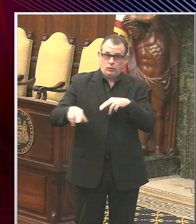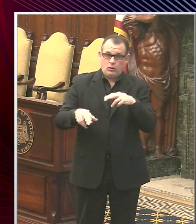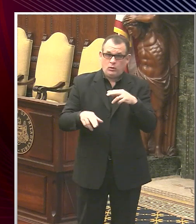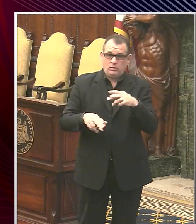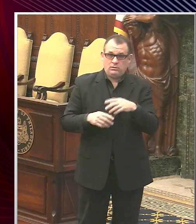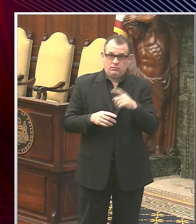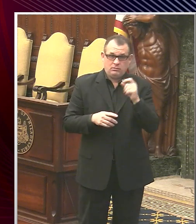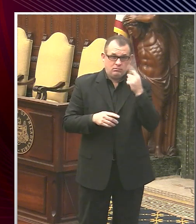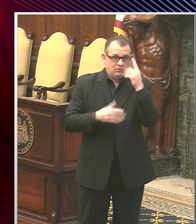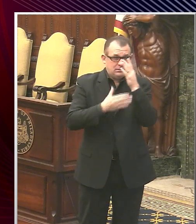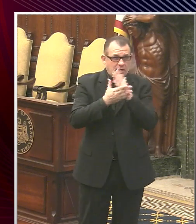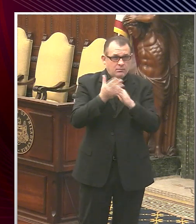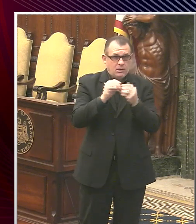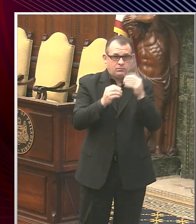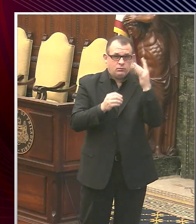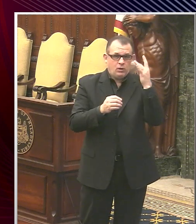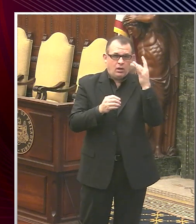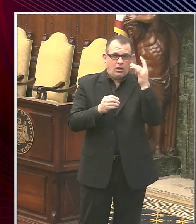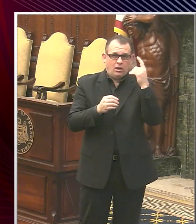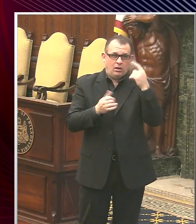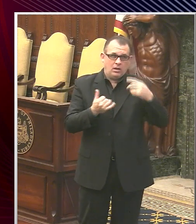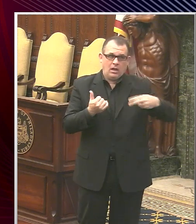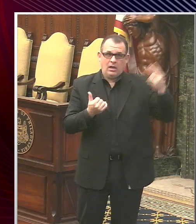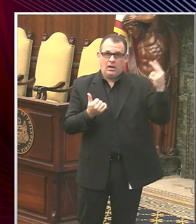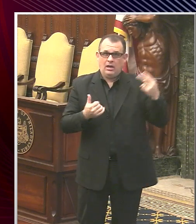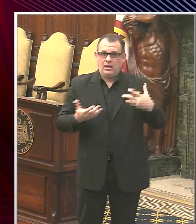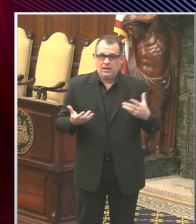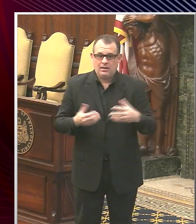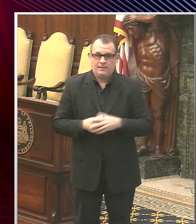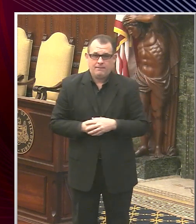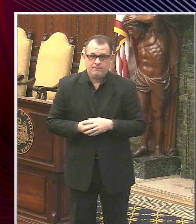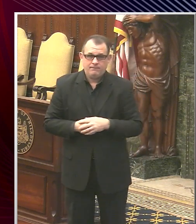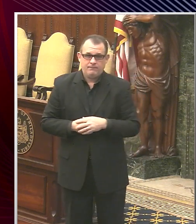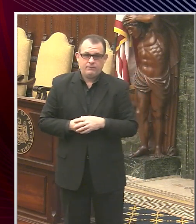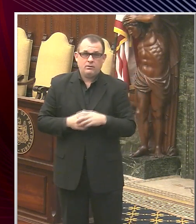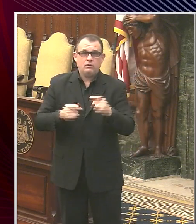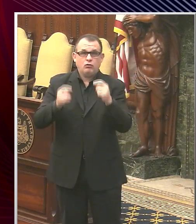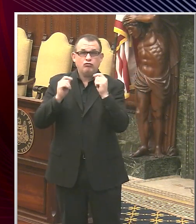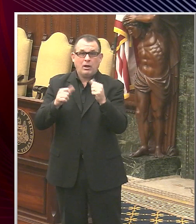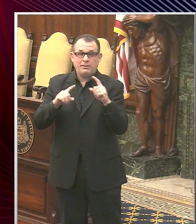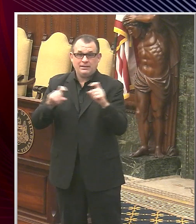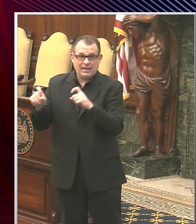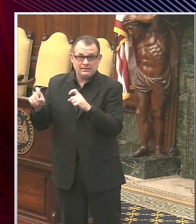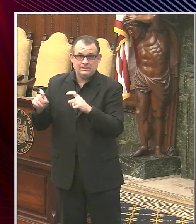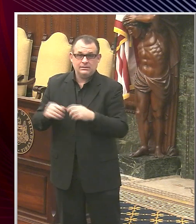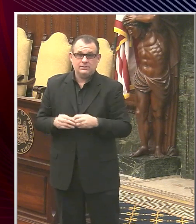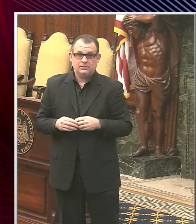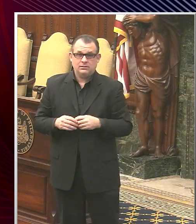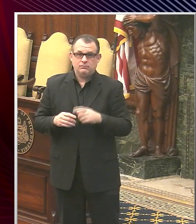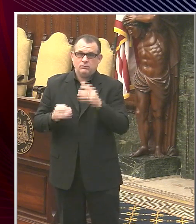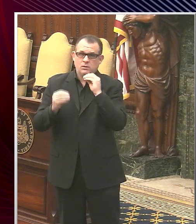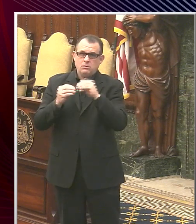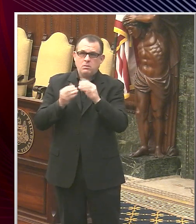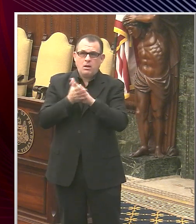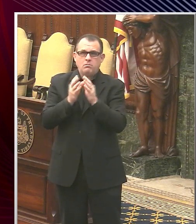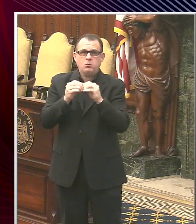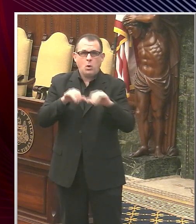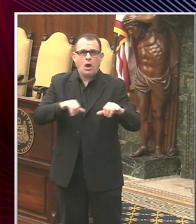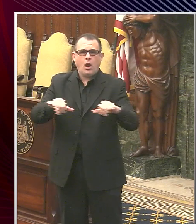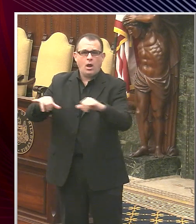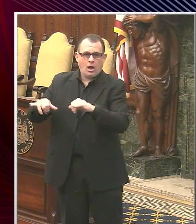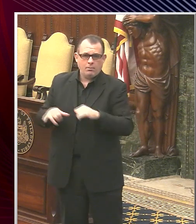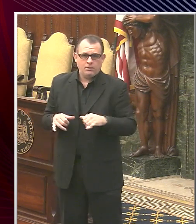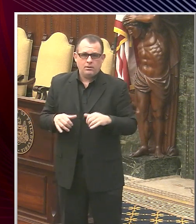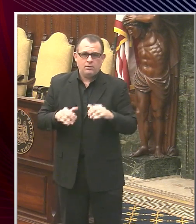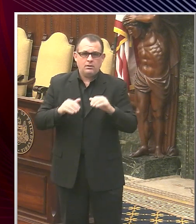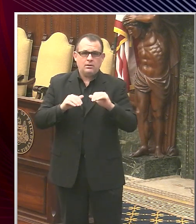for the higher number than we're seeing on average. Now, with the rapid antigen testing becoming more common, I'm going to be changing the way we report our